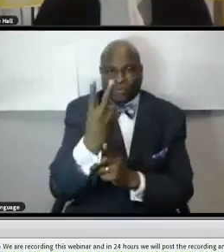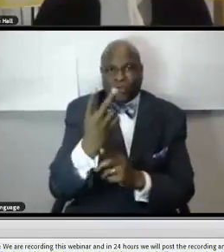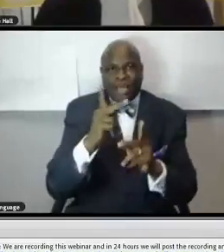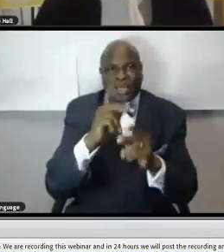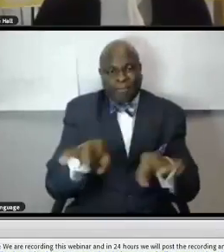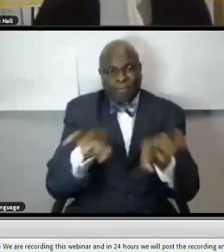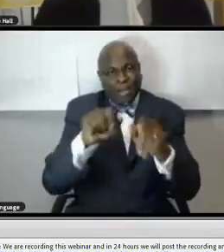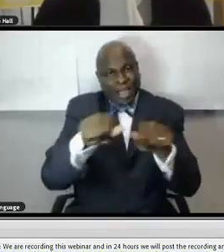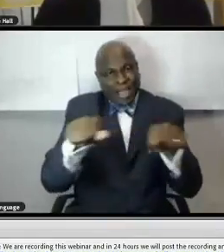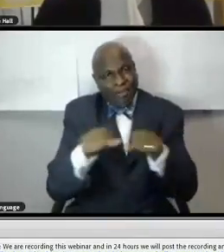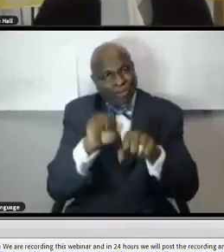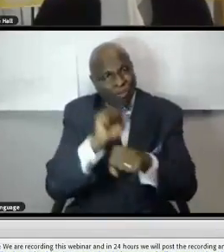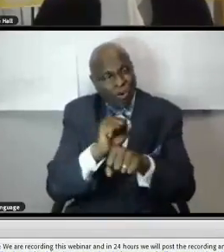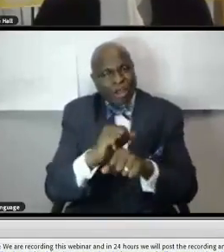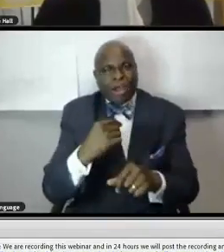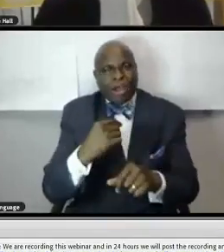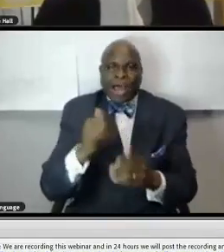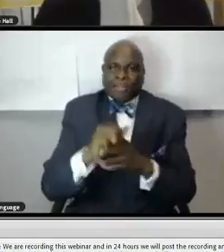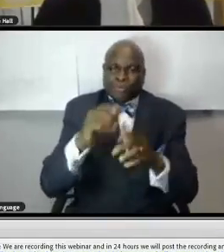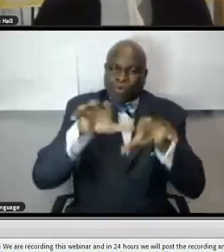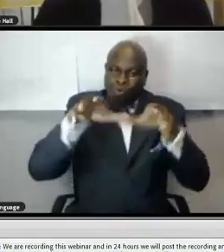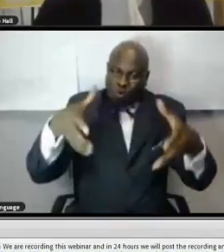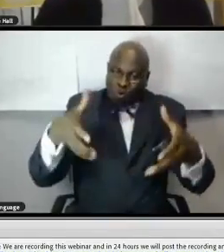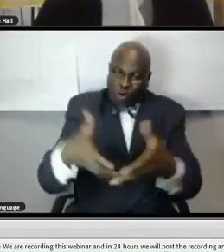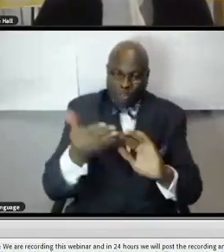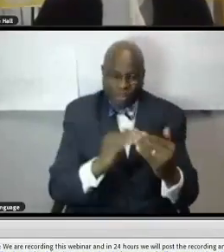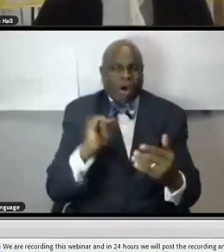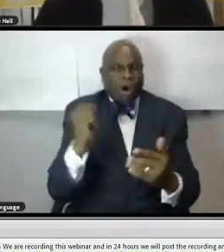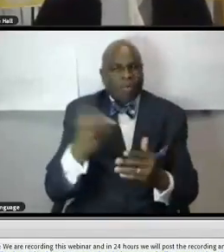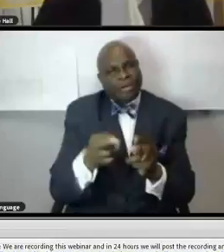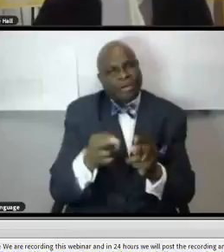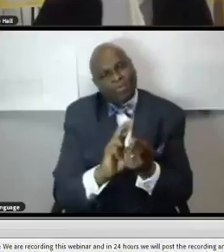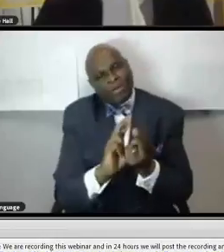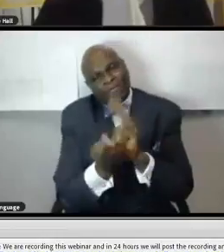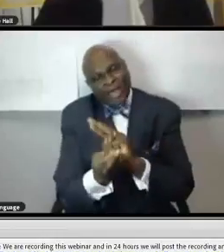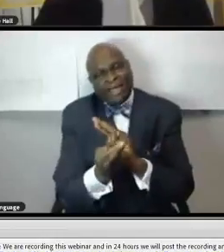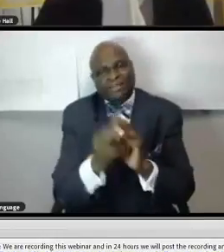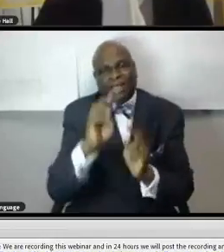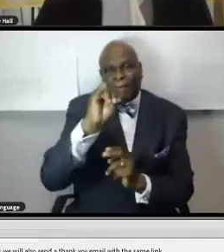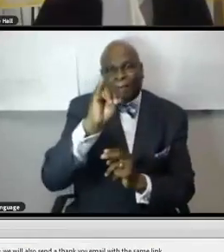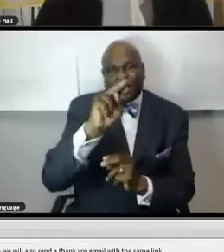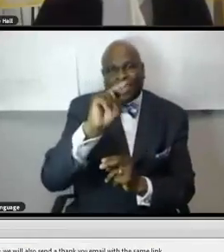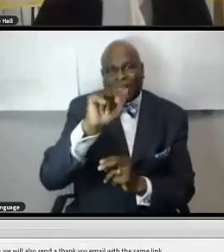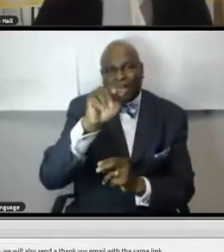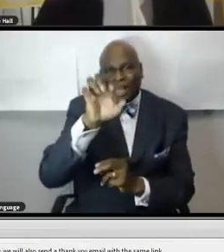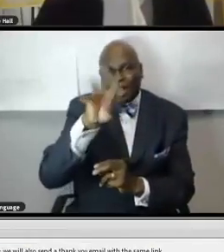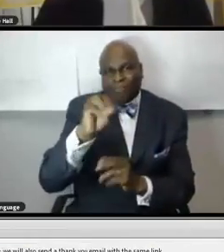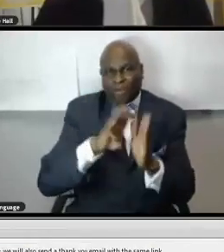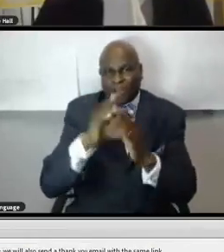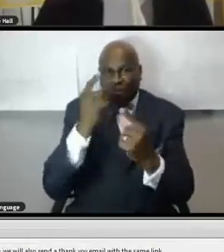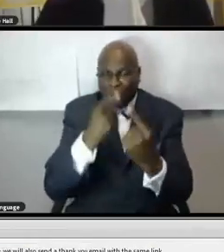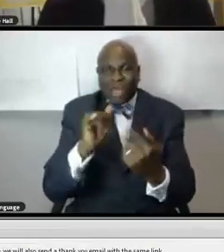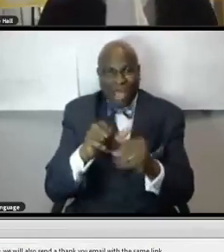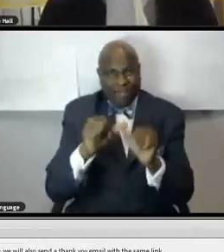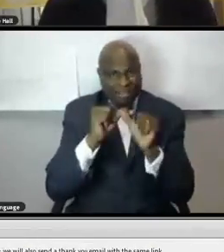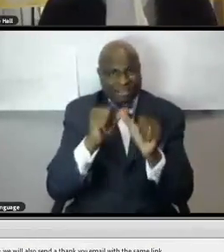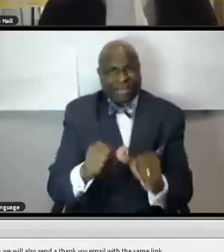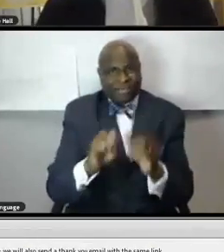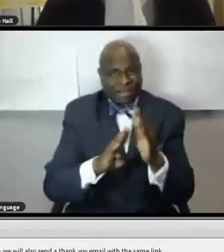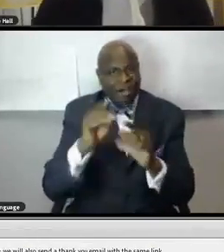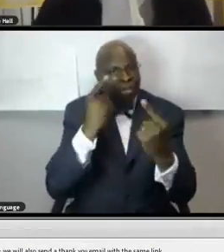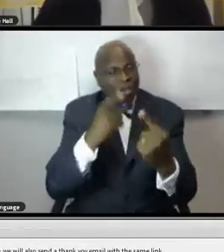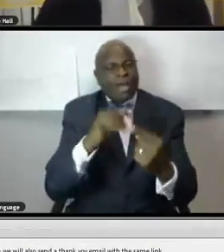for work. As a global community, we've already revised the Millennium Development Goals. We now have the Sustainable Development Goals, and